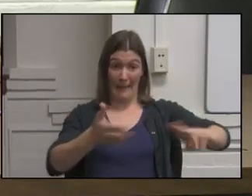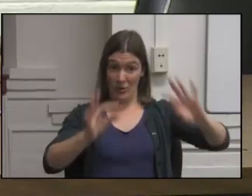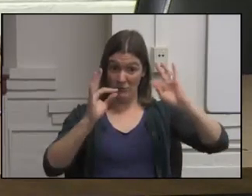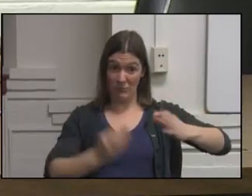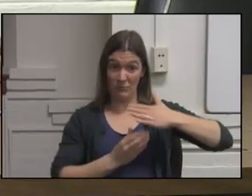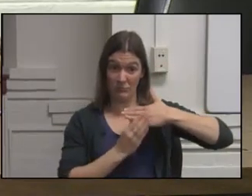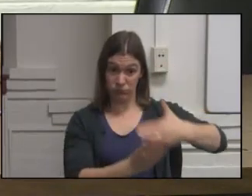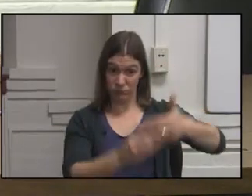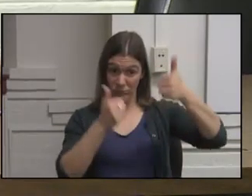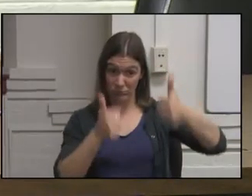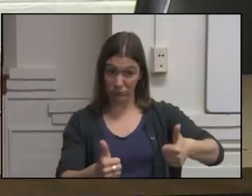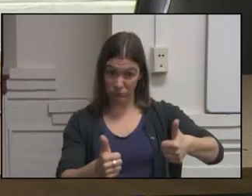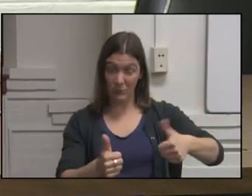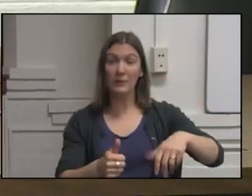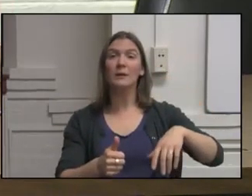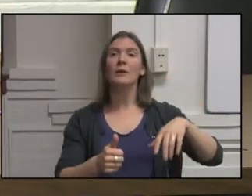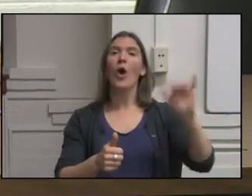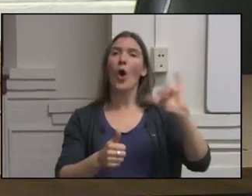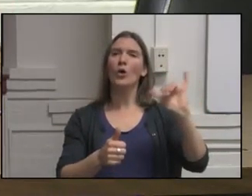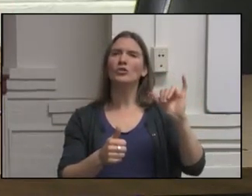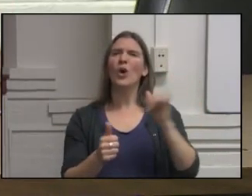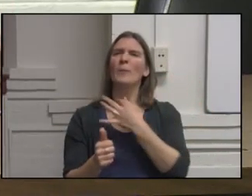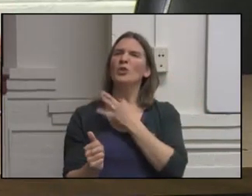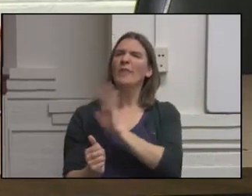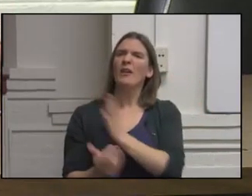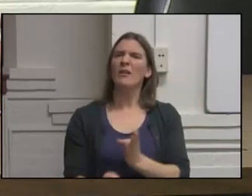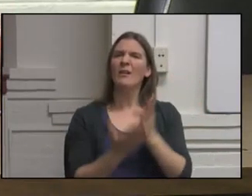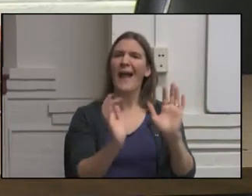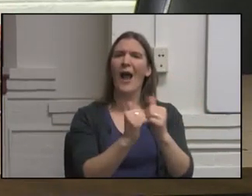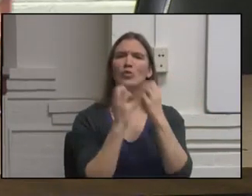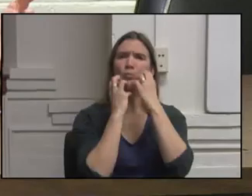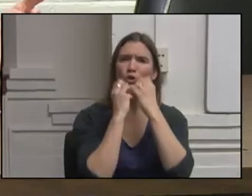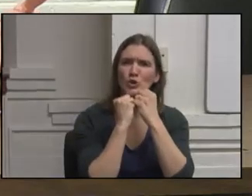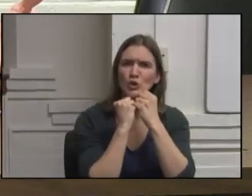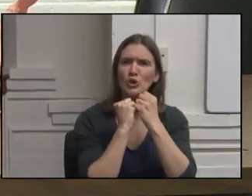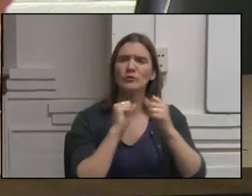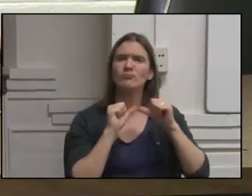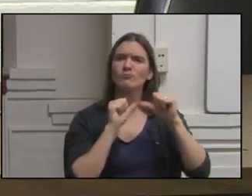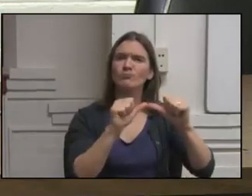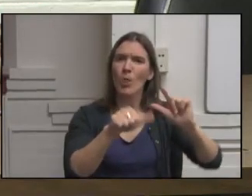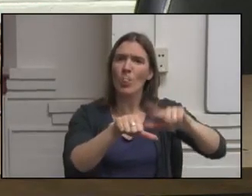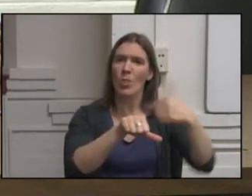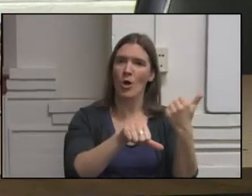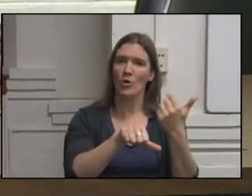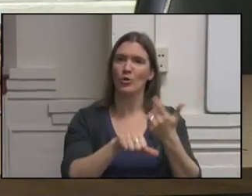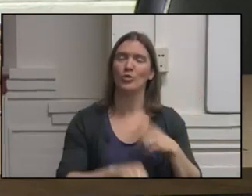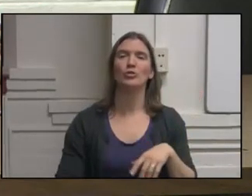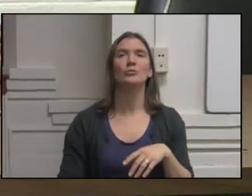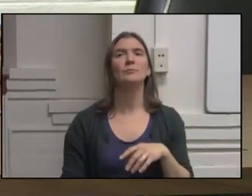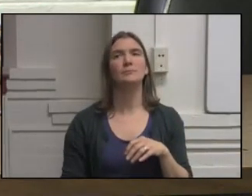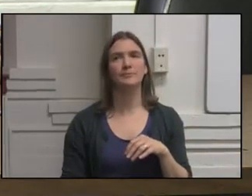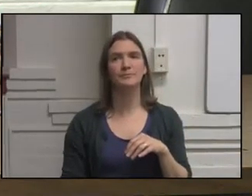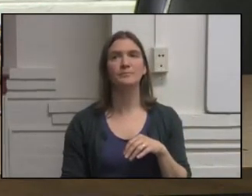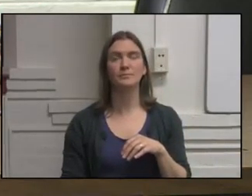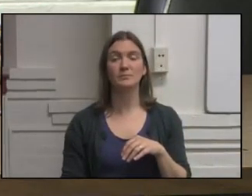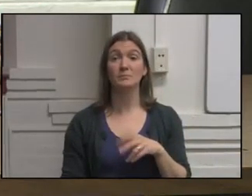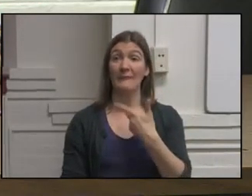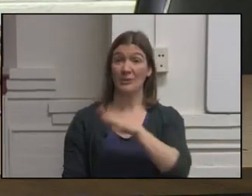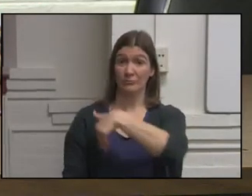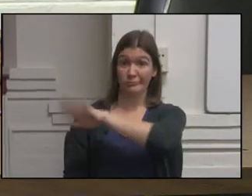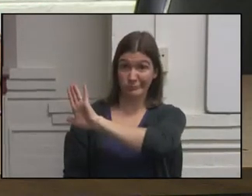and categorized, and also recommendations made for preservation and conservation of those documents, then